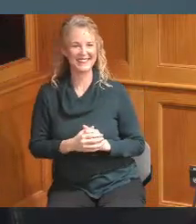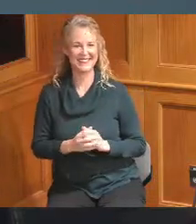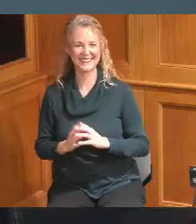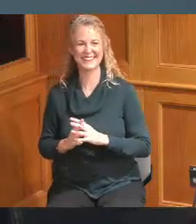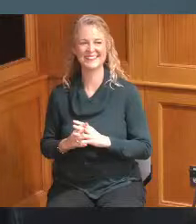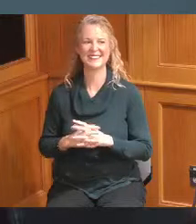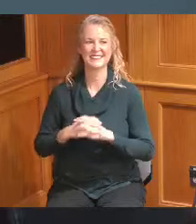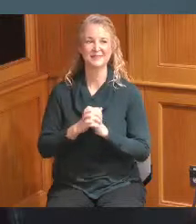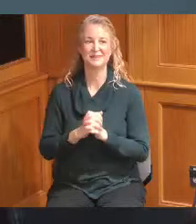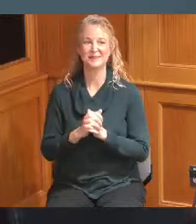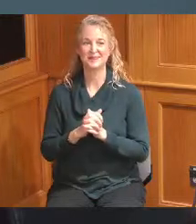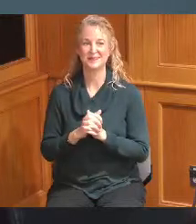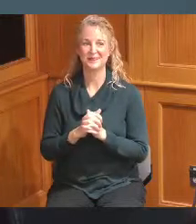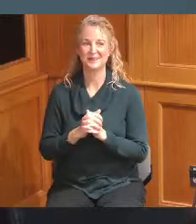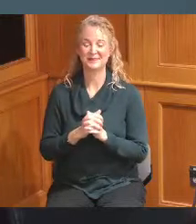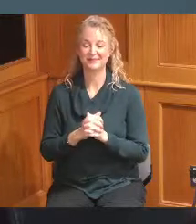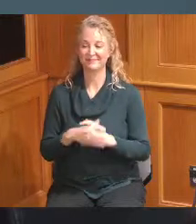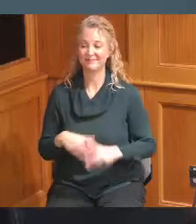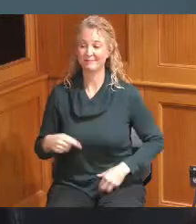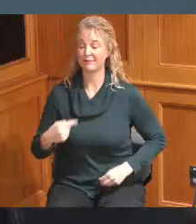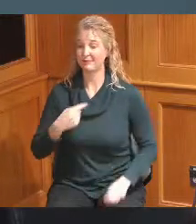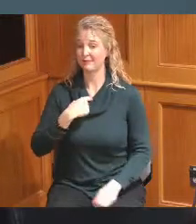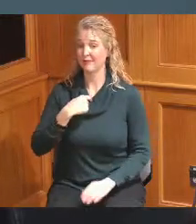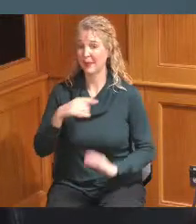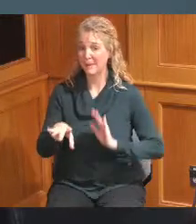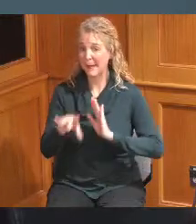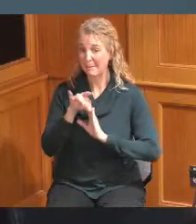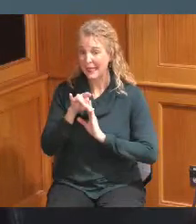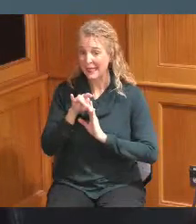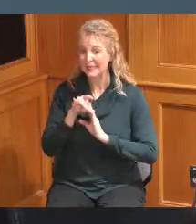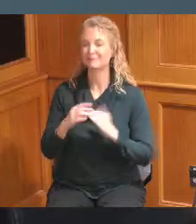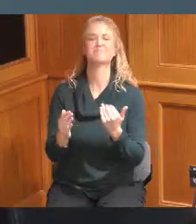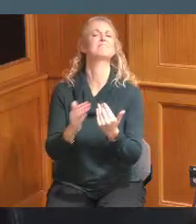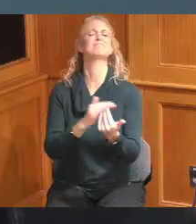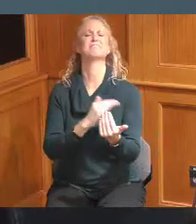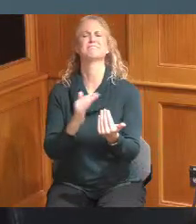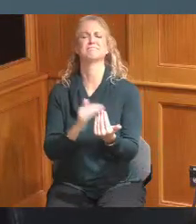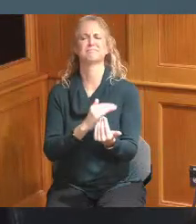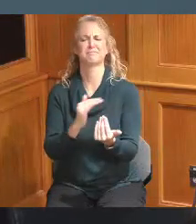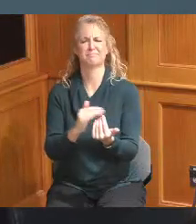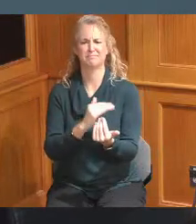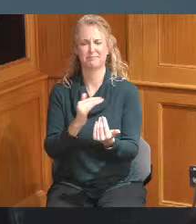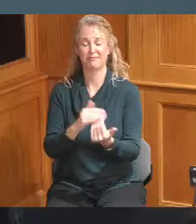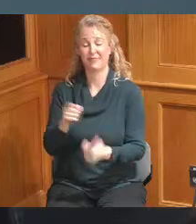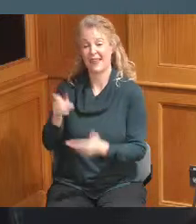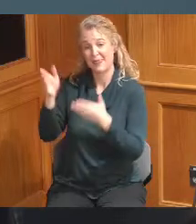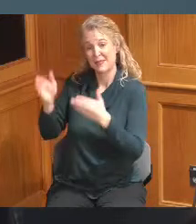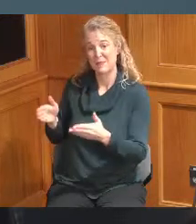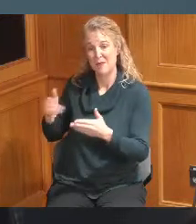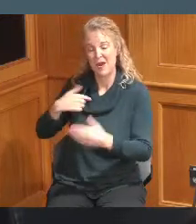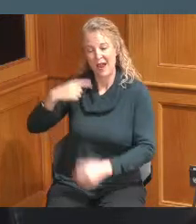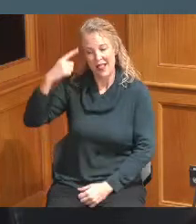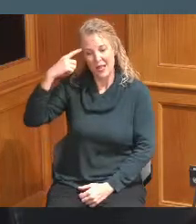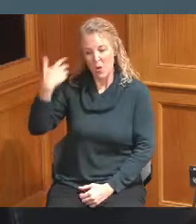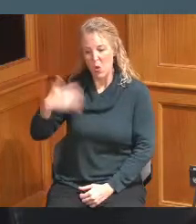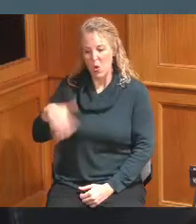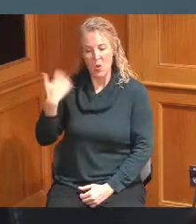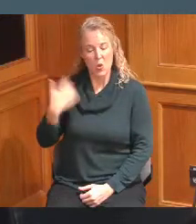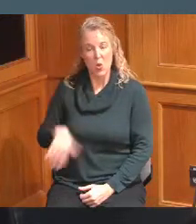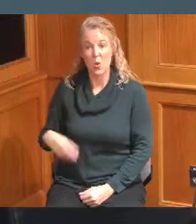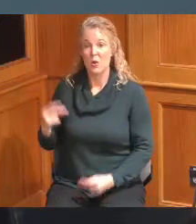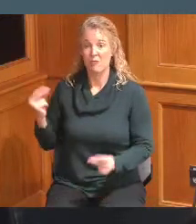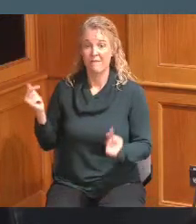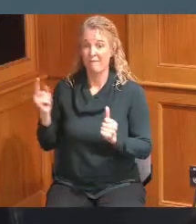And it was very easy to choose him. And when I think of Stephen Hightower, I